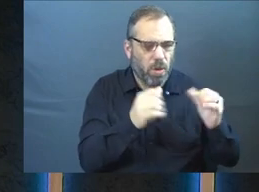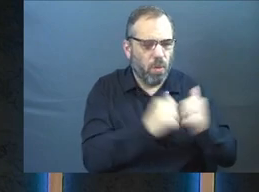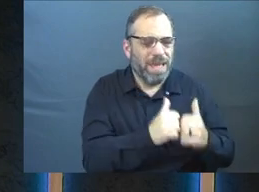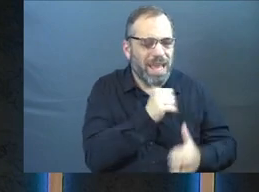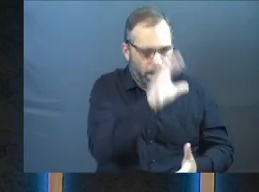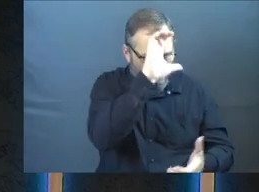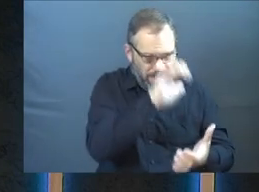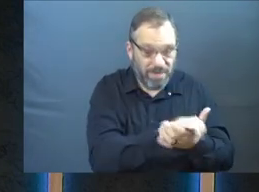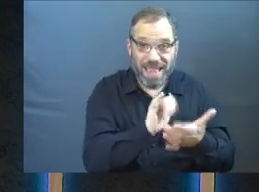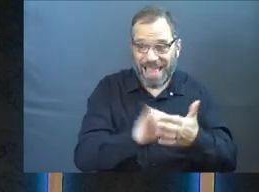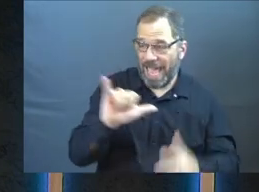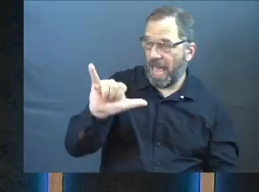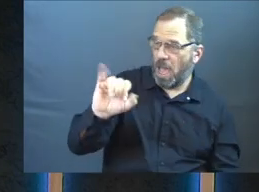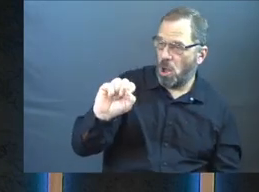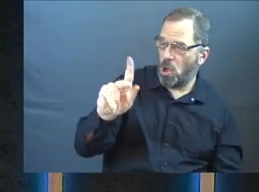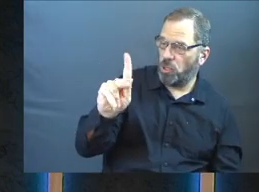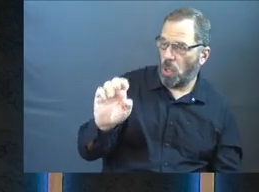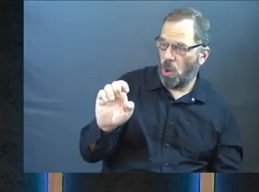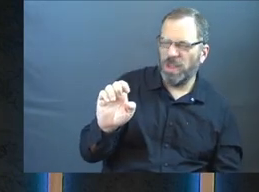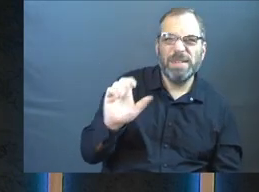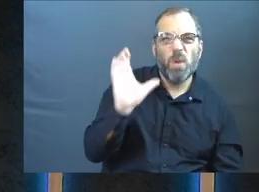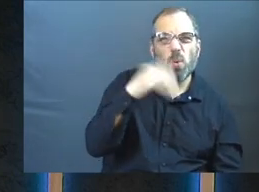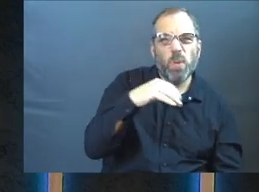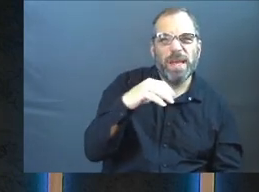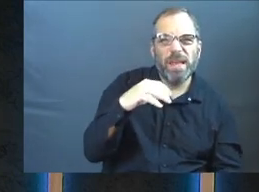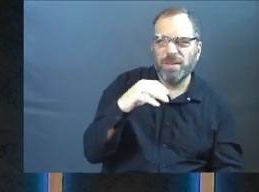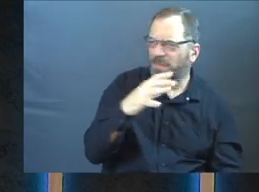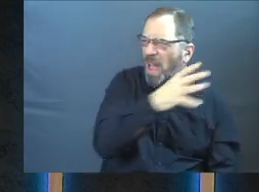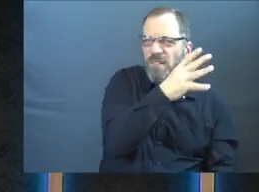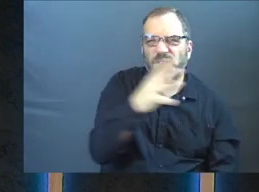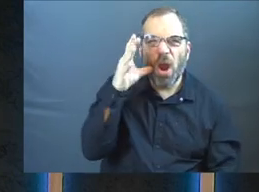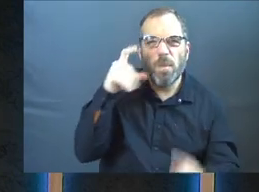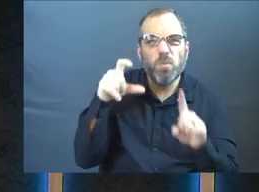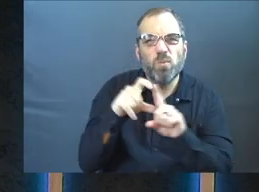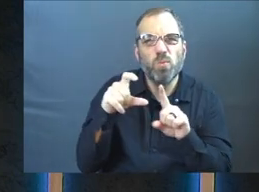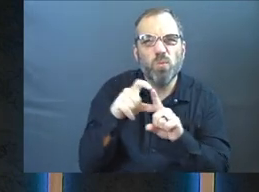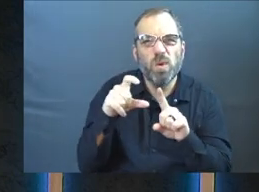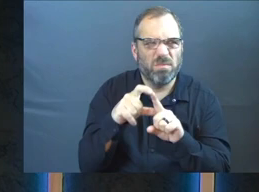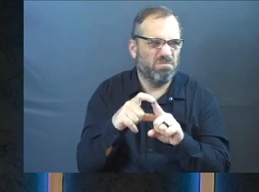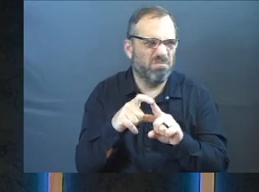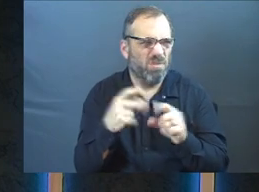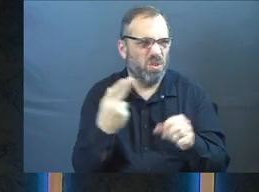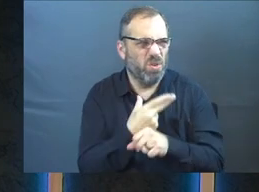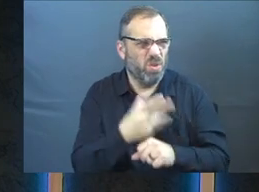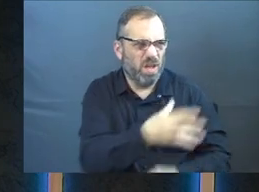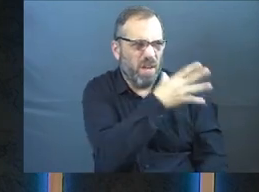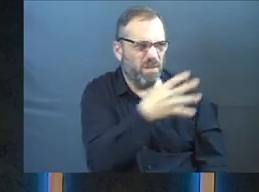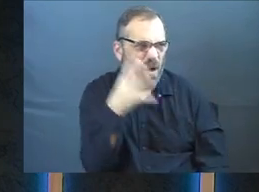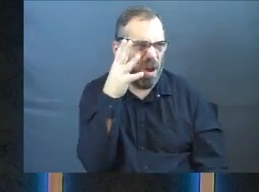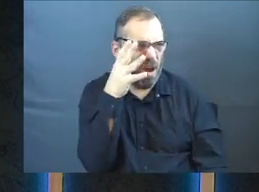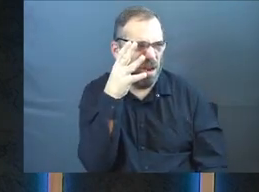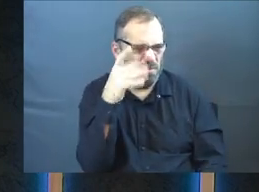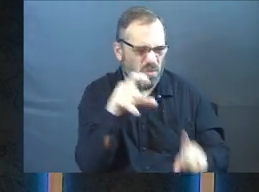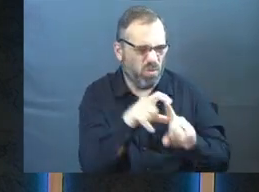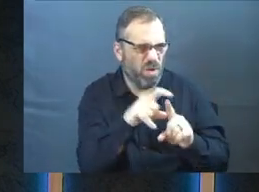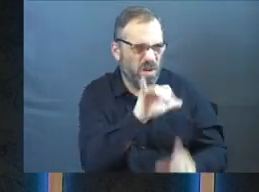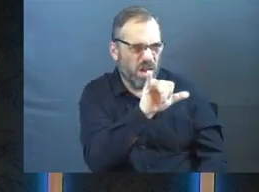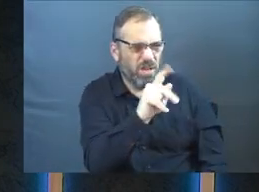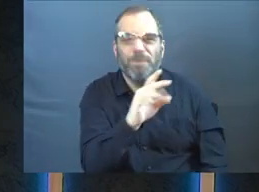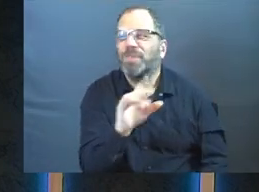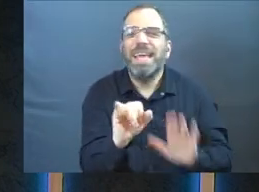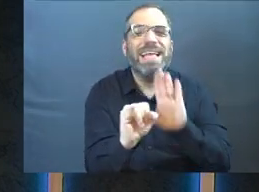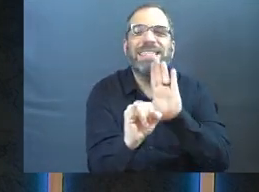with unbelievers." And that word yoked there is a really weird farming term. You're like, why are we talking about farming terms? It's just